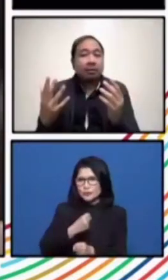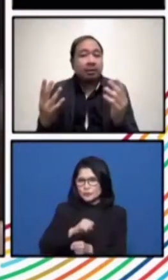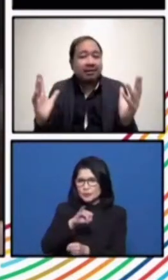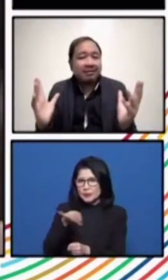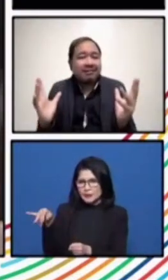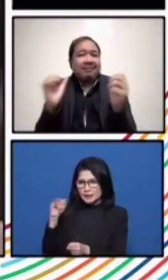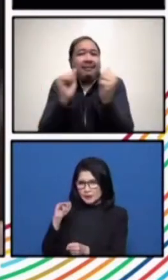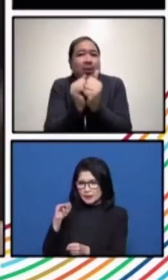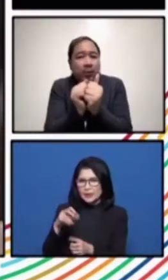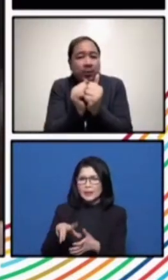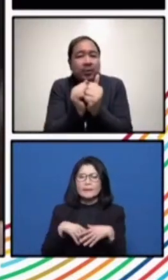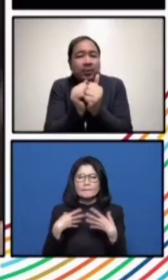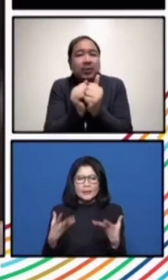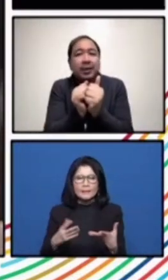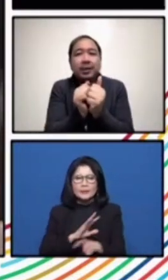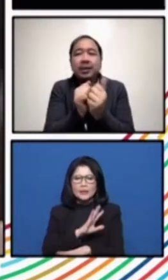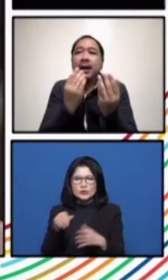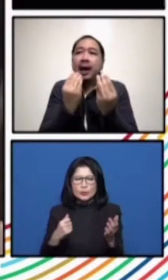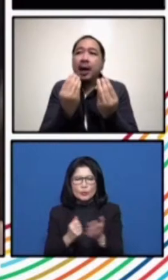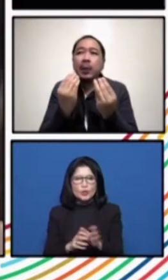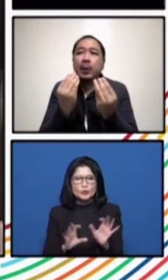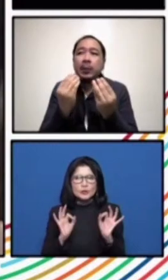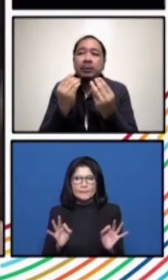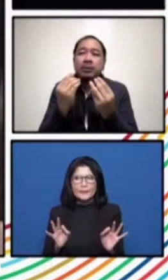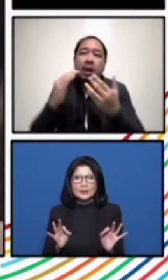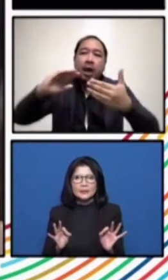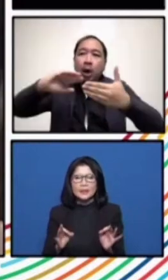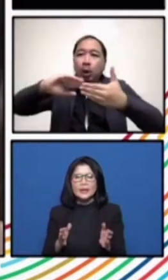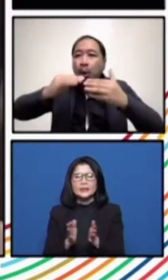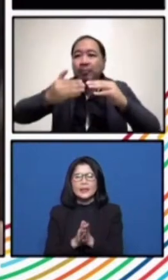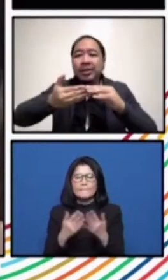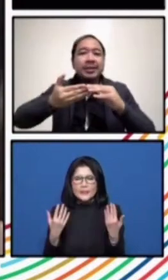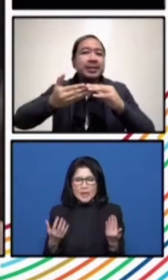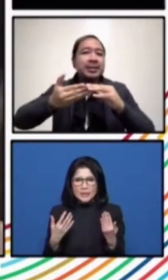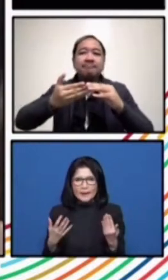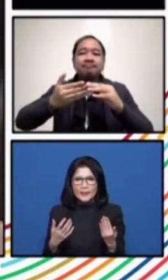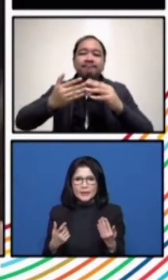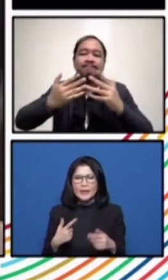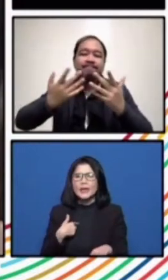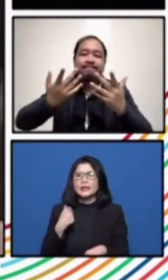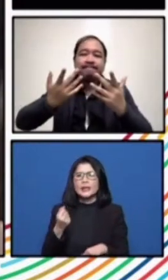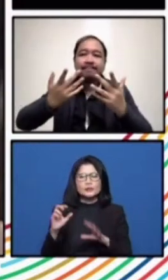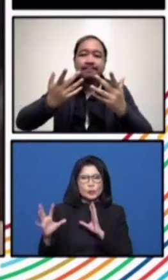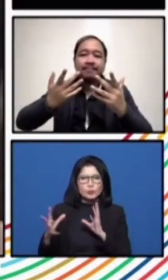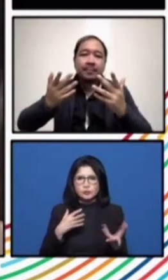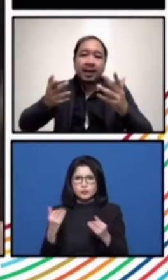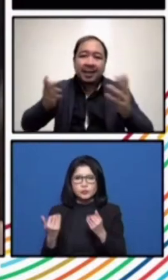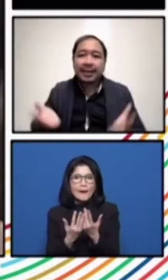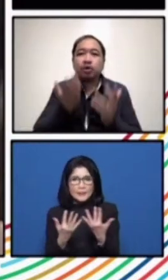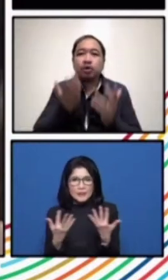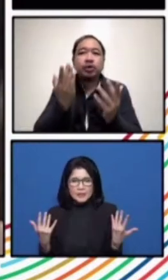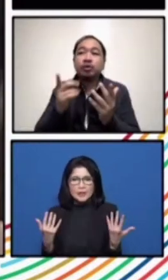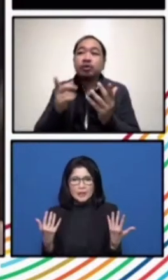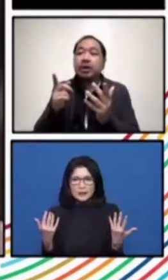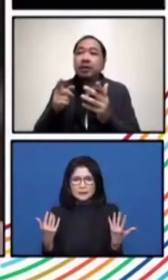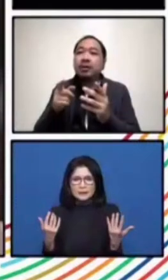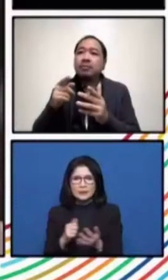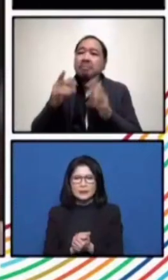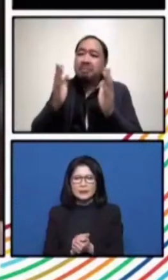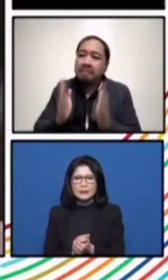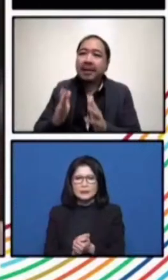effective Community mobilization to address this issue with active participation of people with disabilities